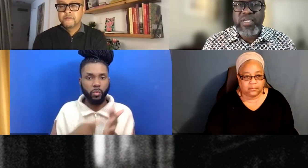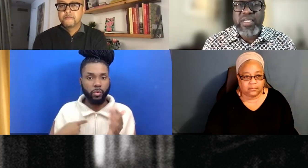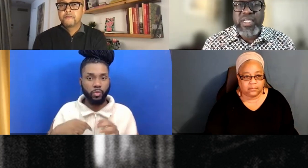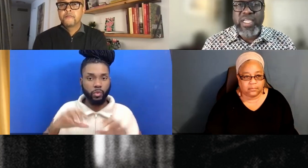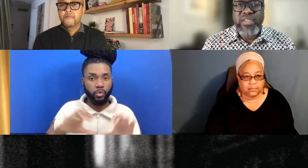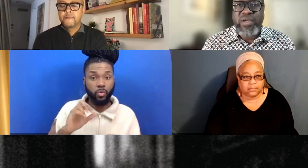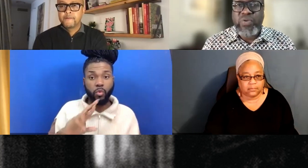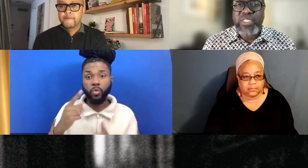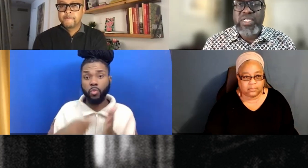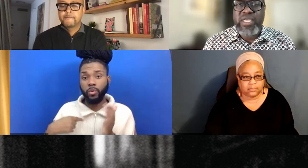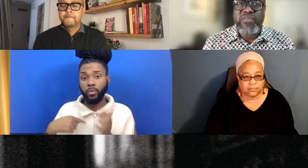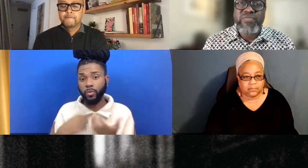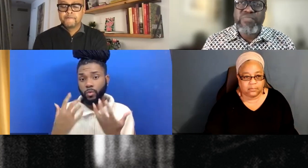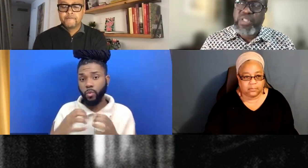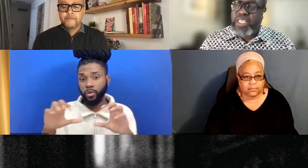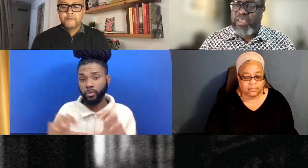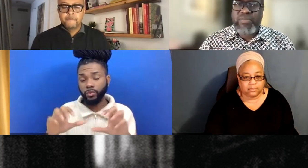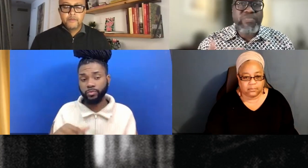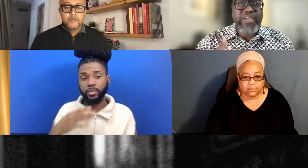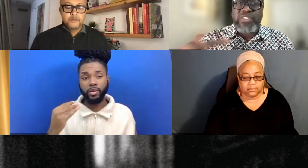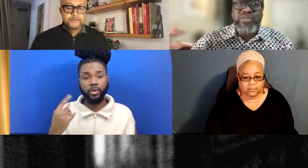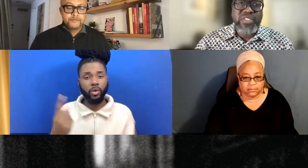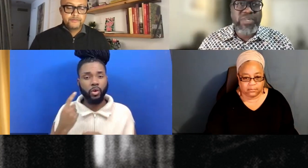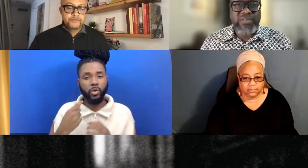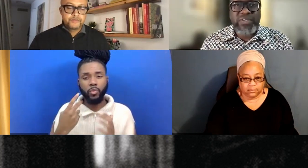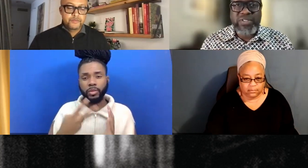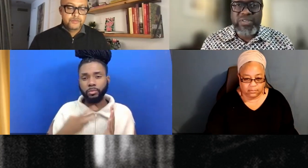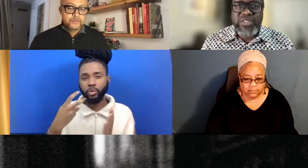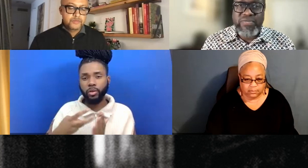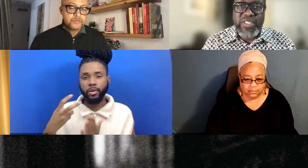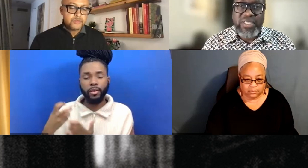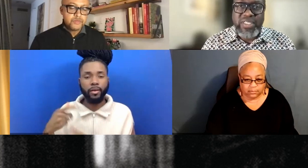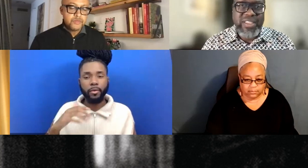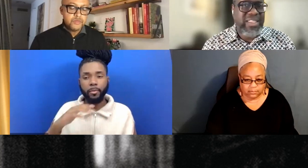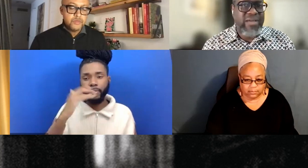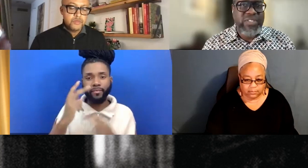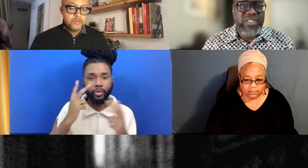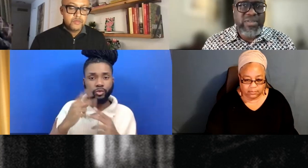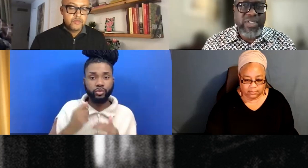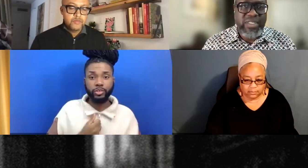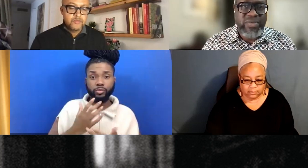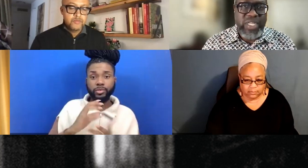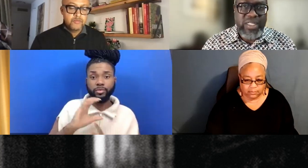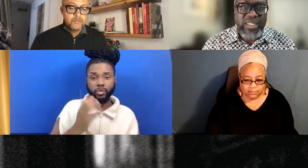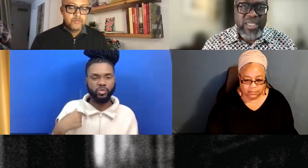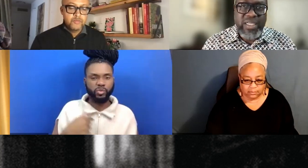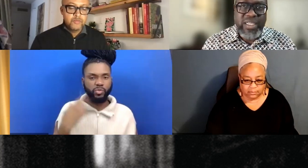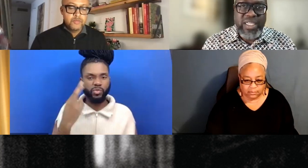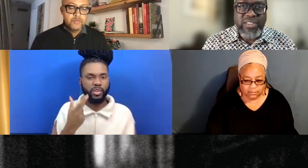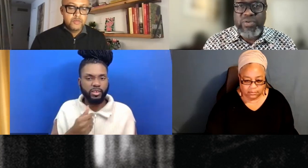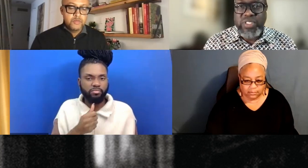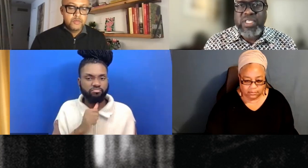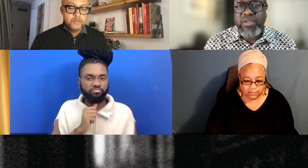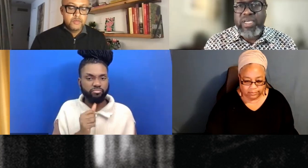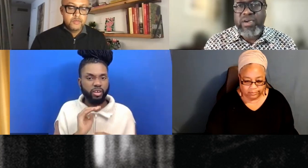do. And always kind of pulling out Black visual and expressive cultures, the phrasing that wasn't doing it as well.